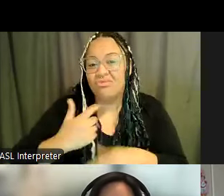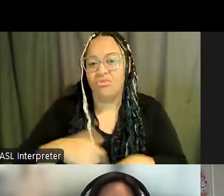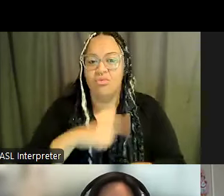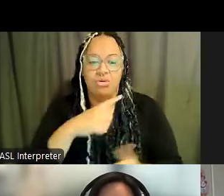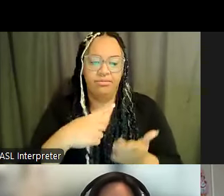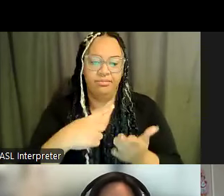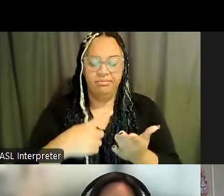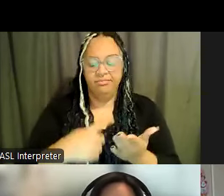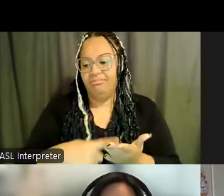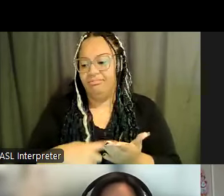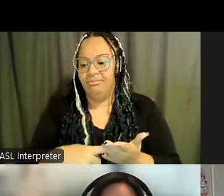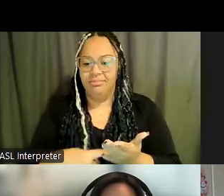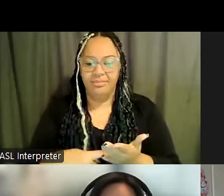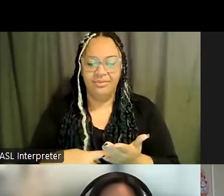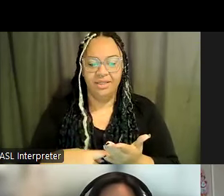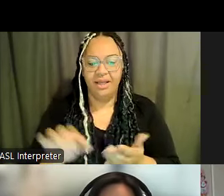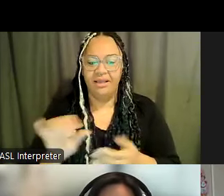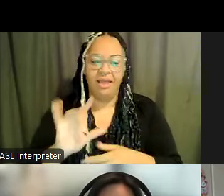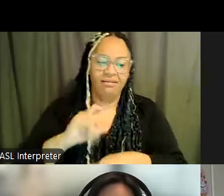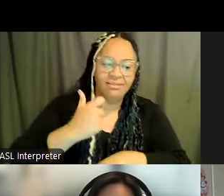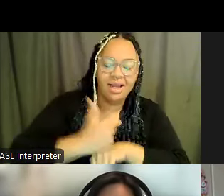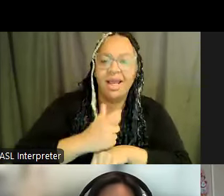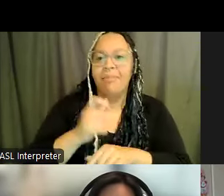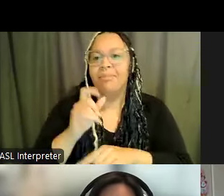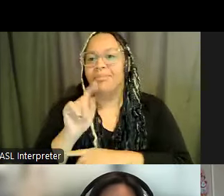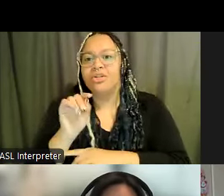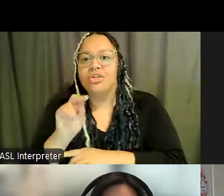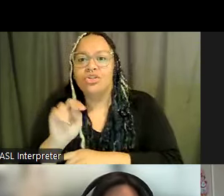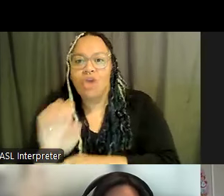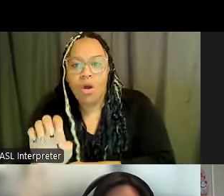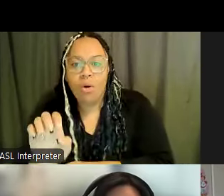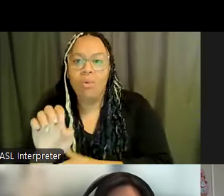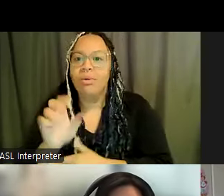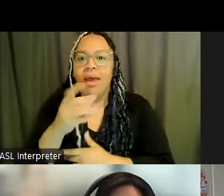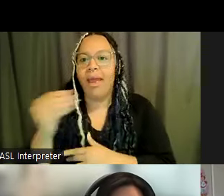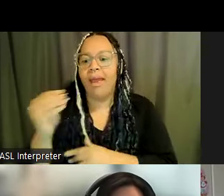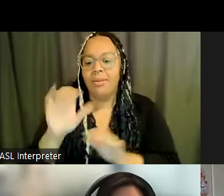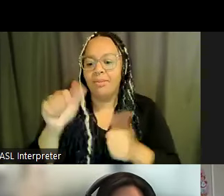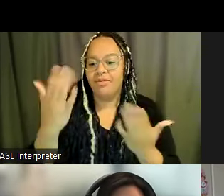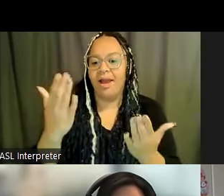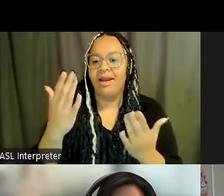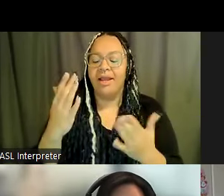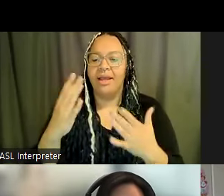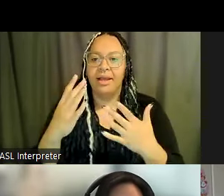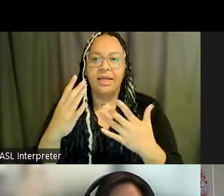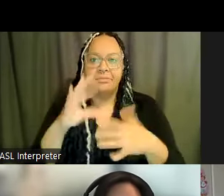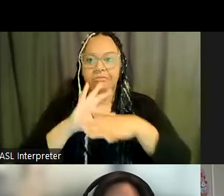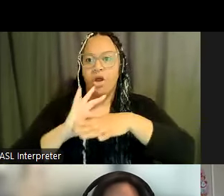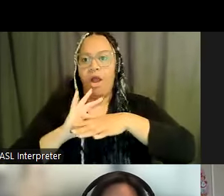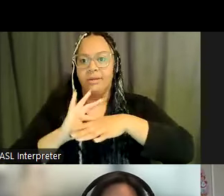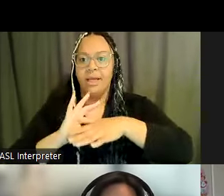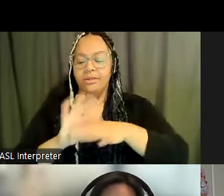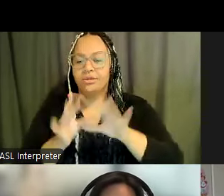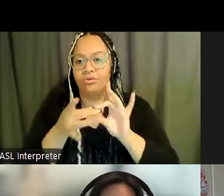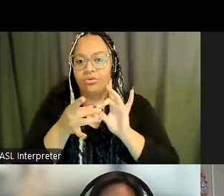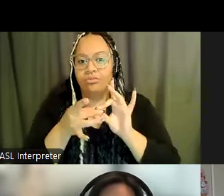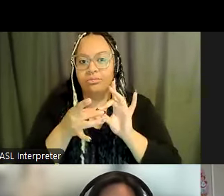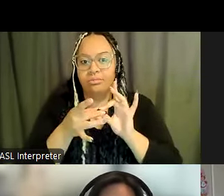setting the tone and giving us some context as we